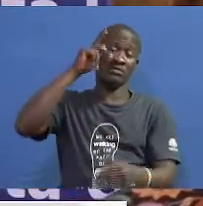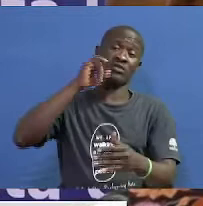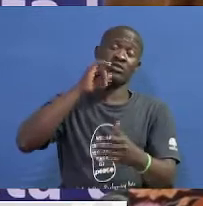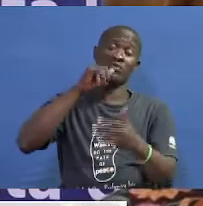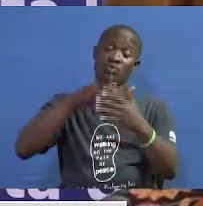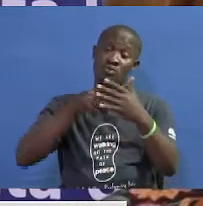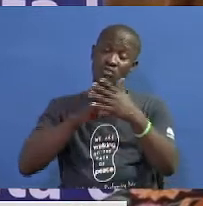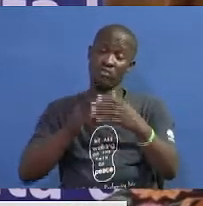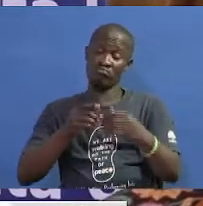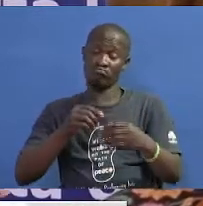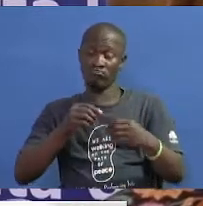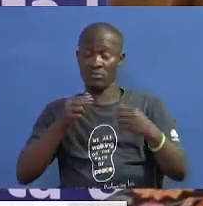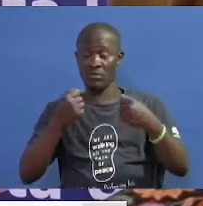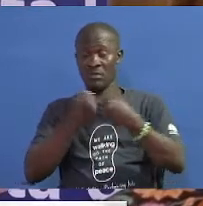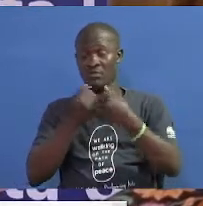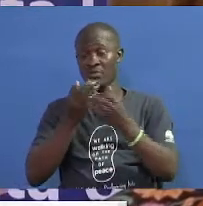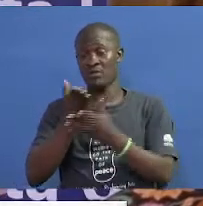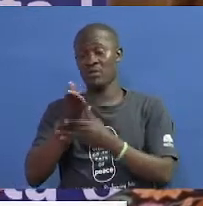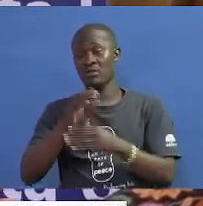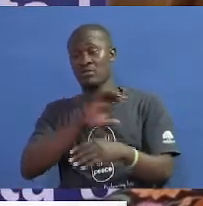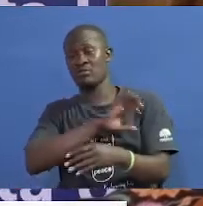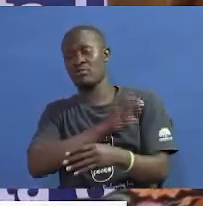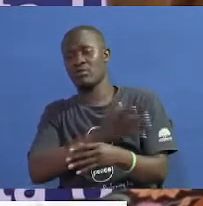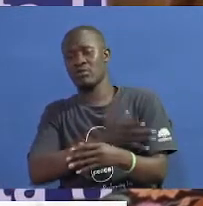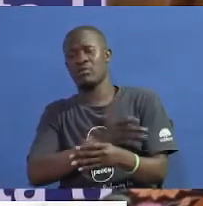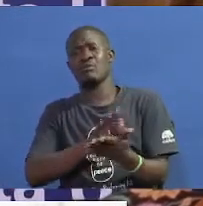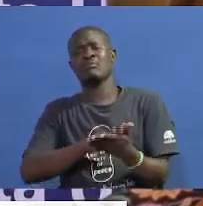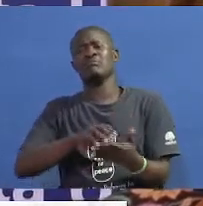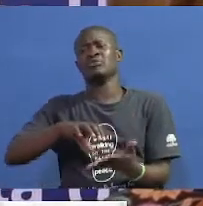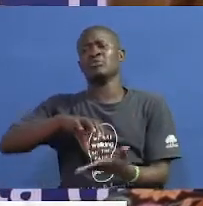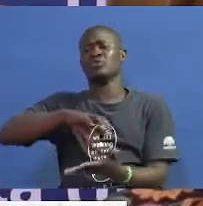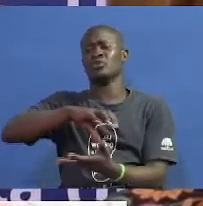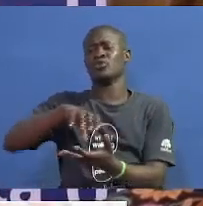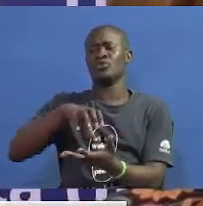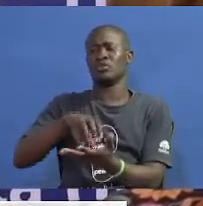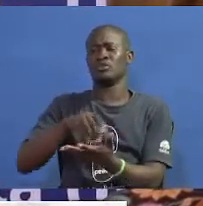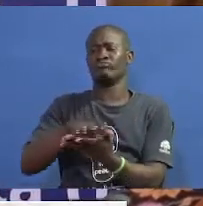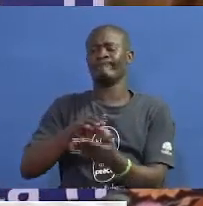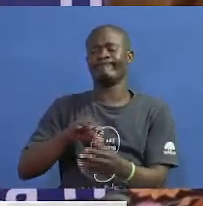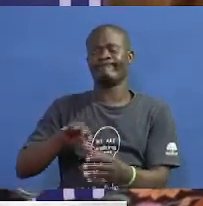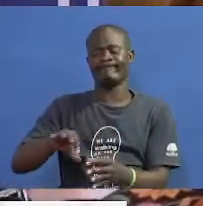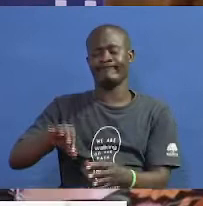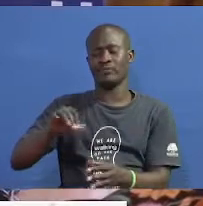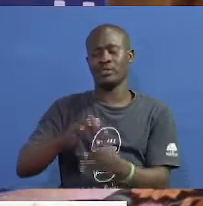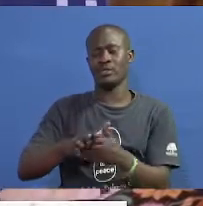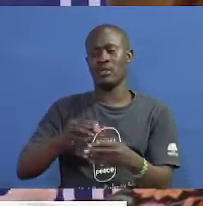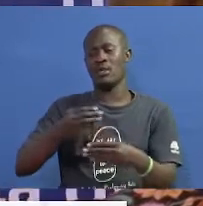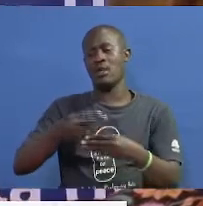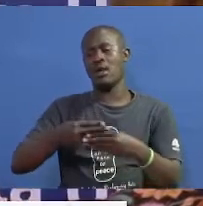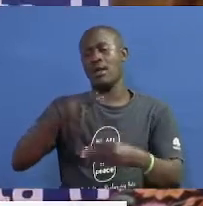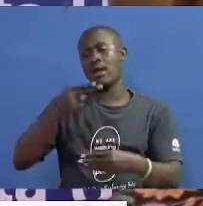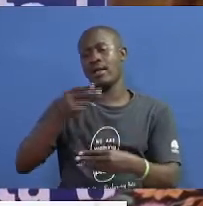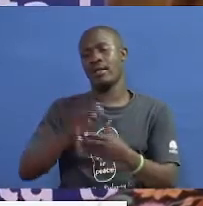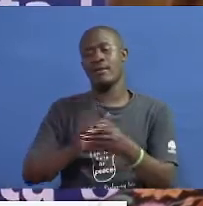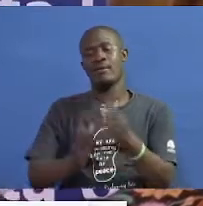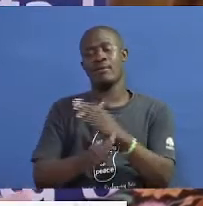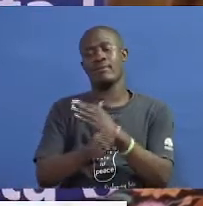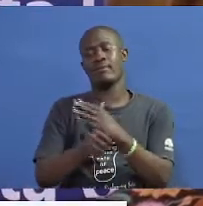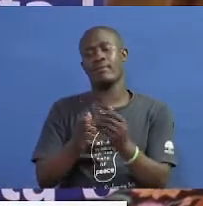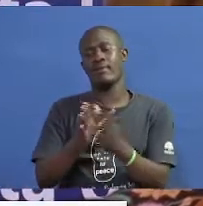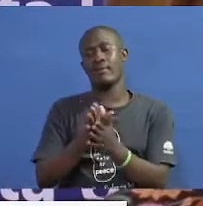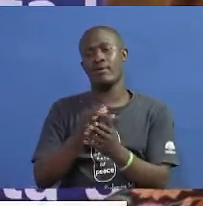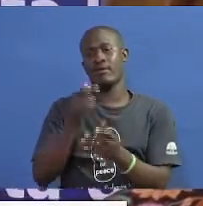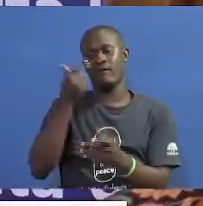going on in the pregnancy, the more chance that we're going to have to identify those high-risk people and route them to the